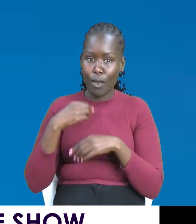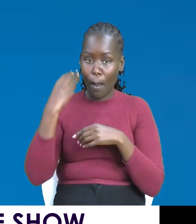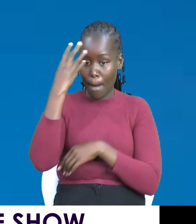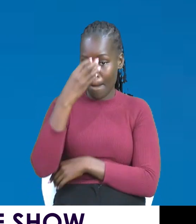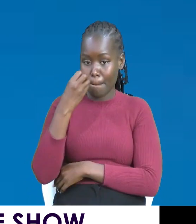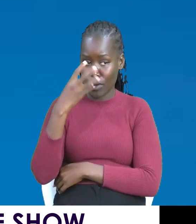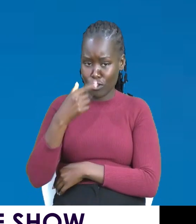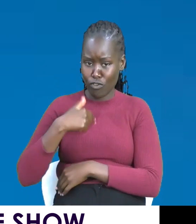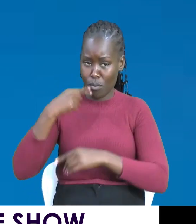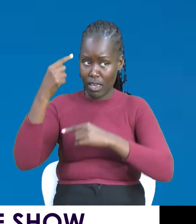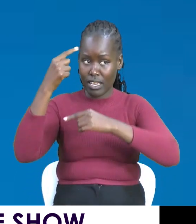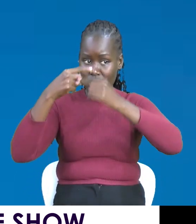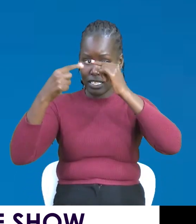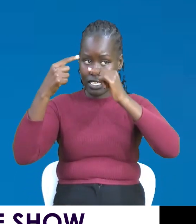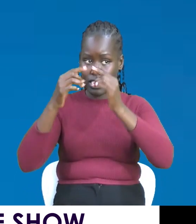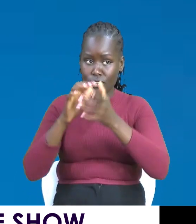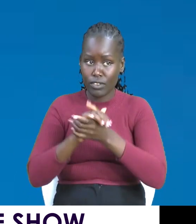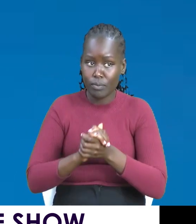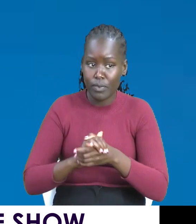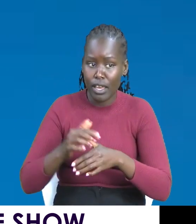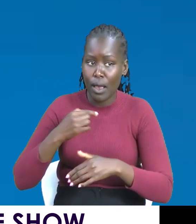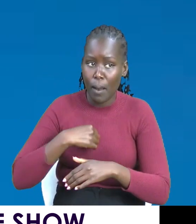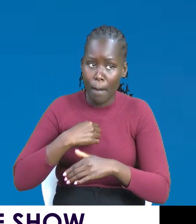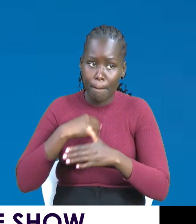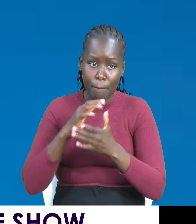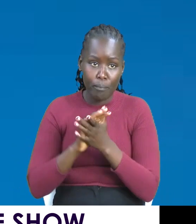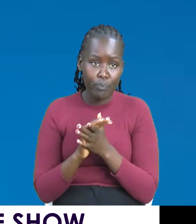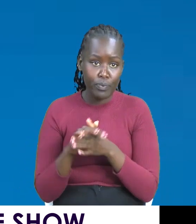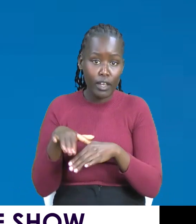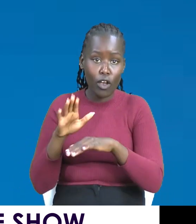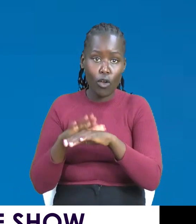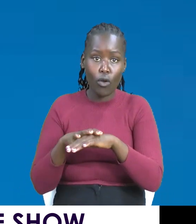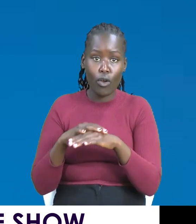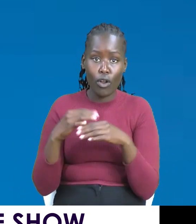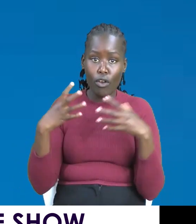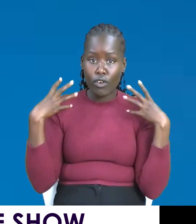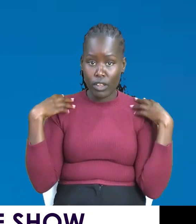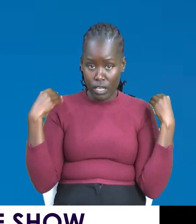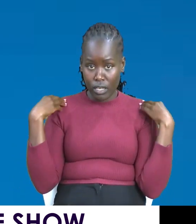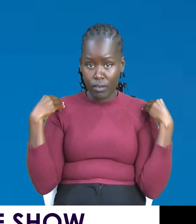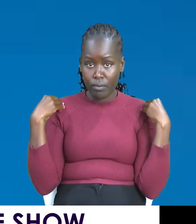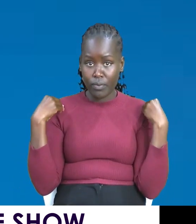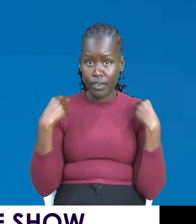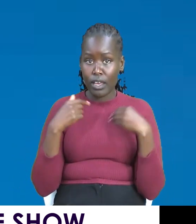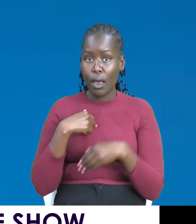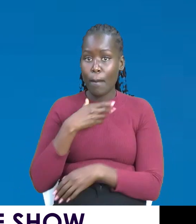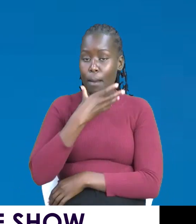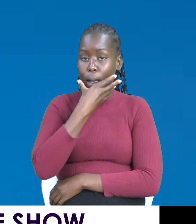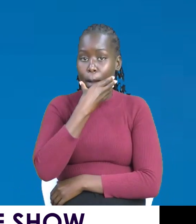am successful. I am fit for the game. I